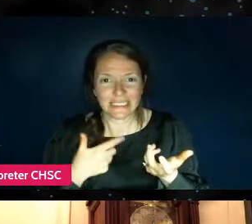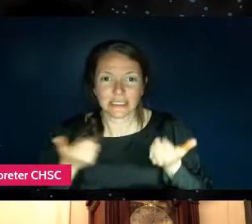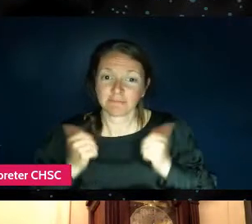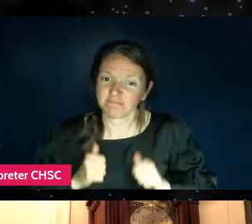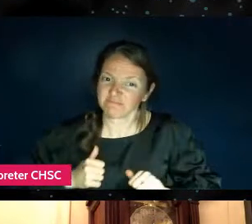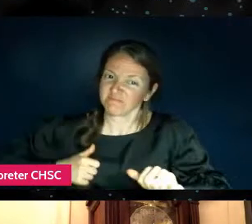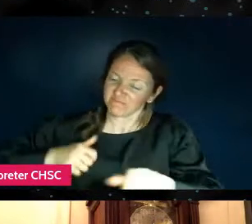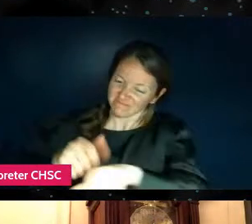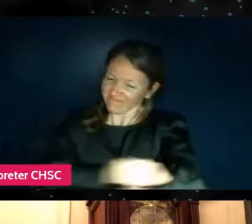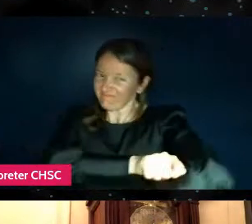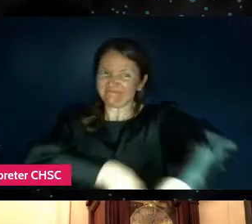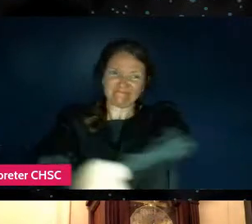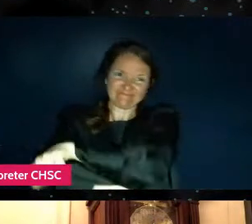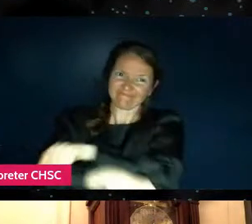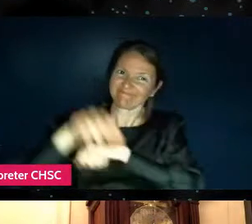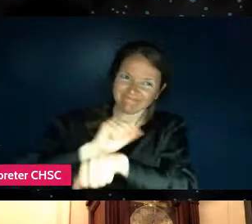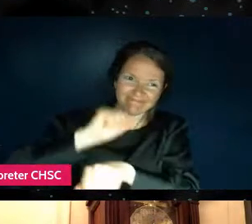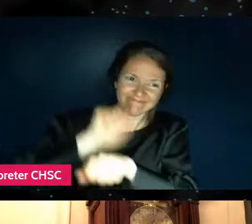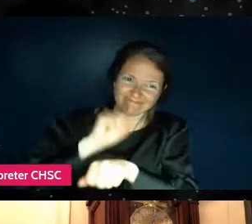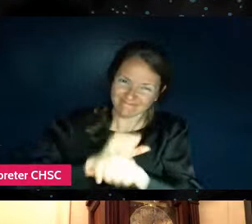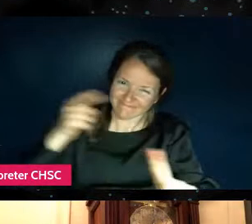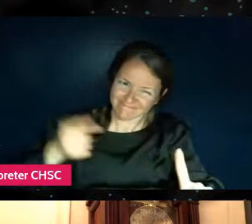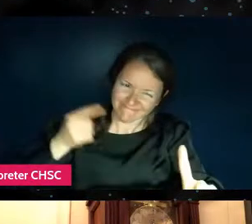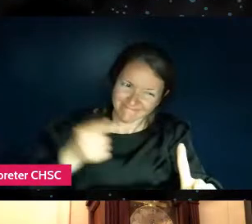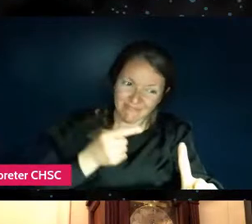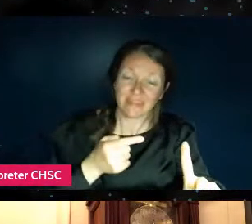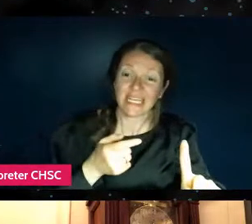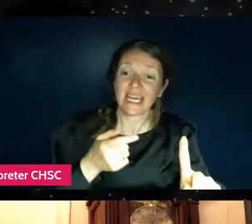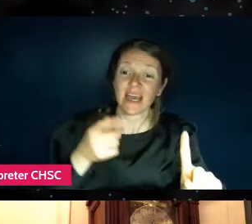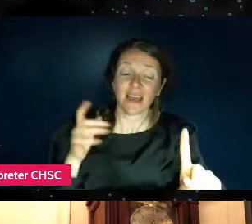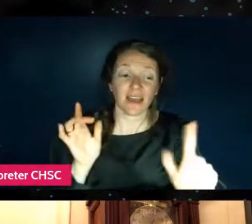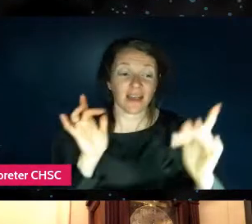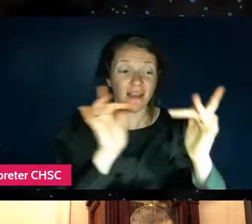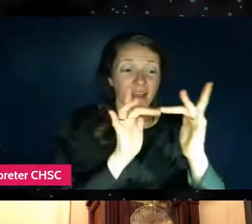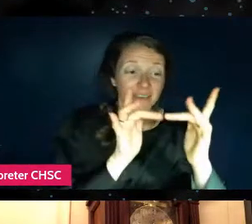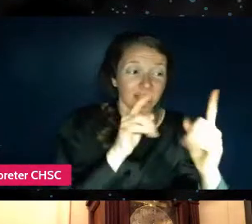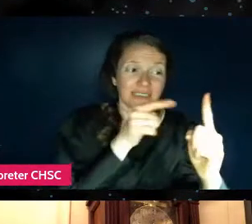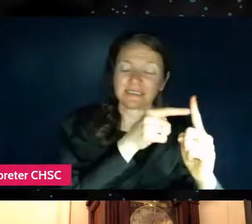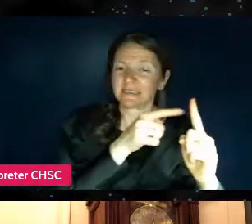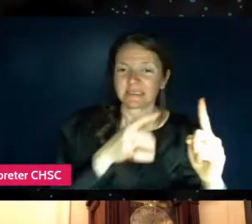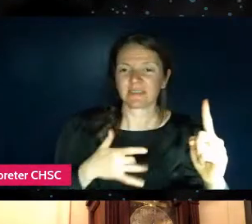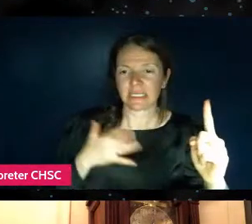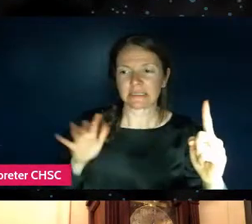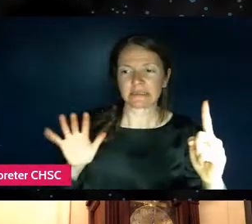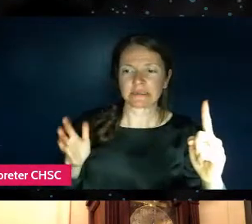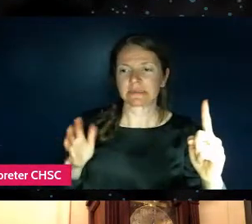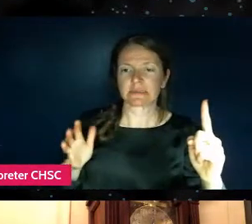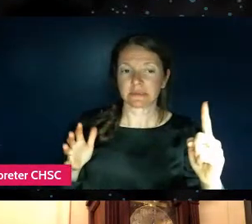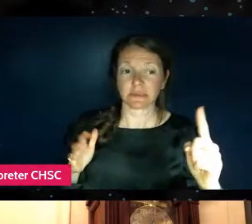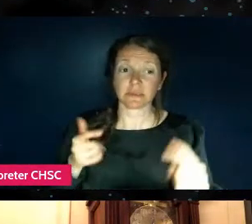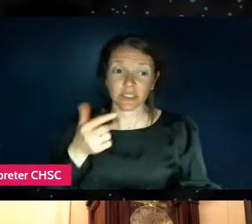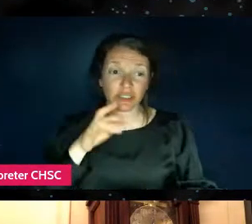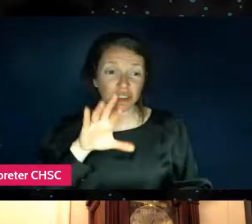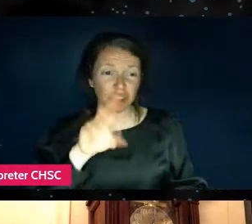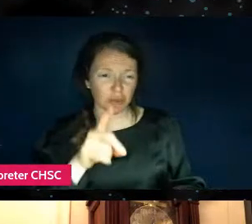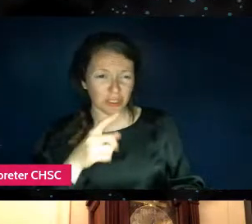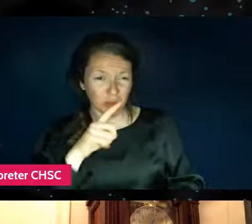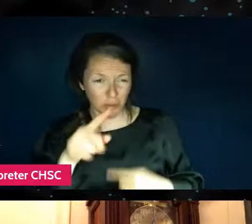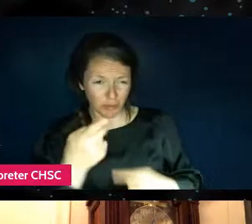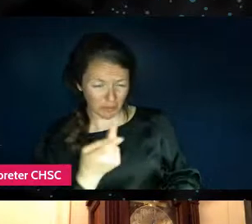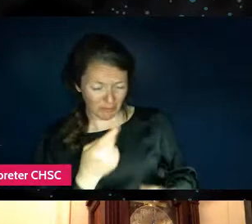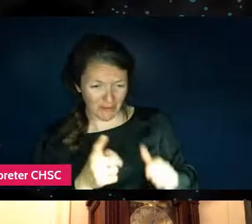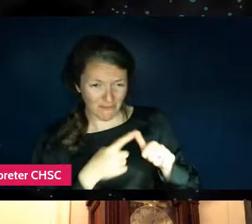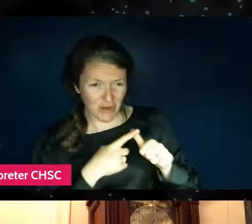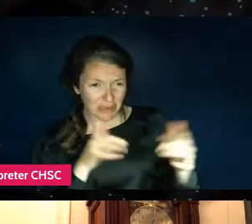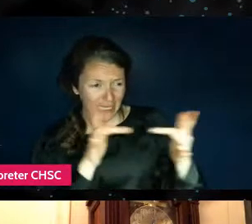persistence. I think each of them were hesitant, you know, I mean, even George, when we first spoke, you were like, who are you? What do you